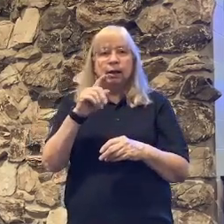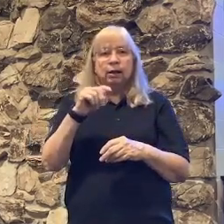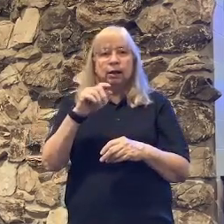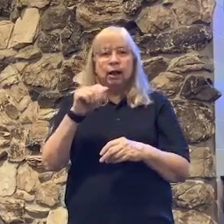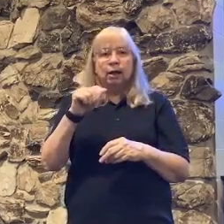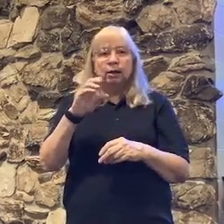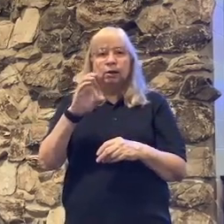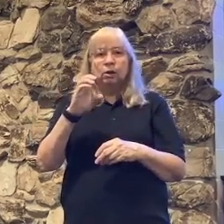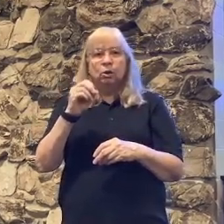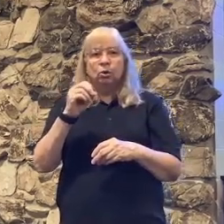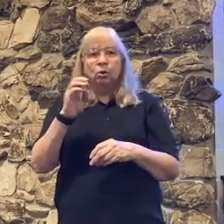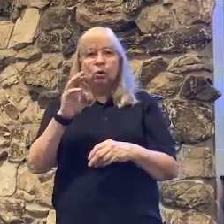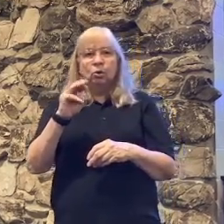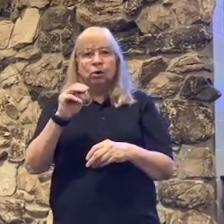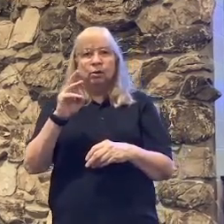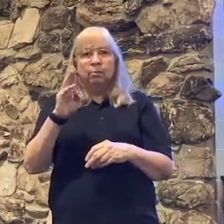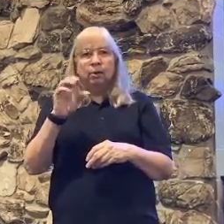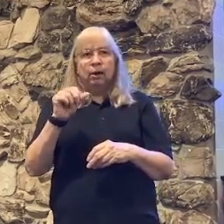They had to do it in secret.